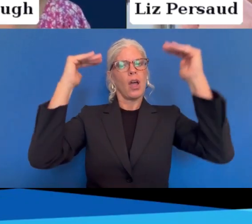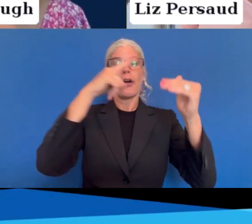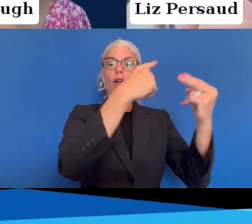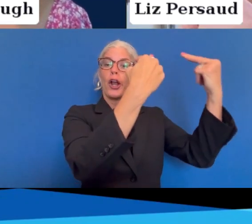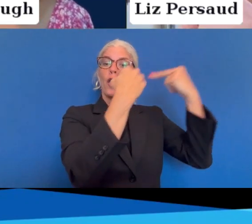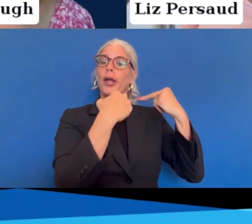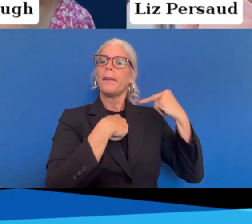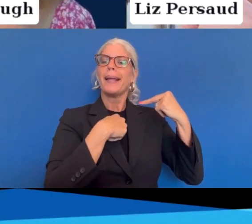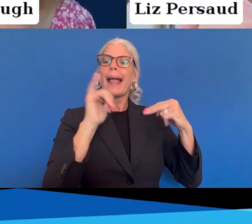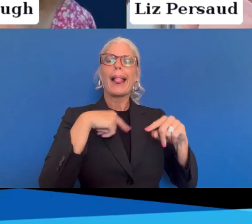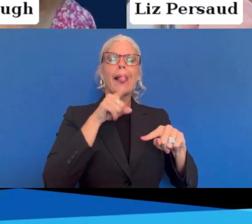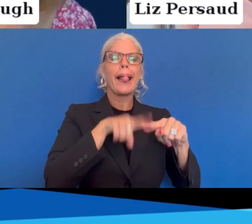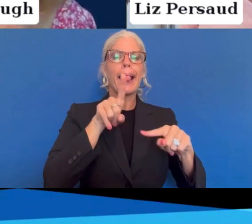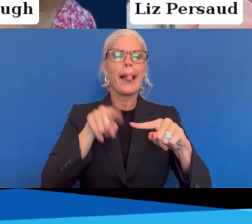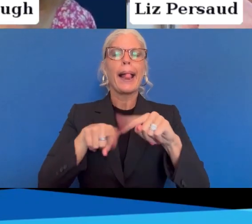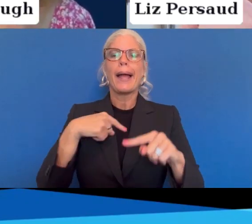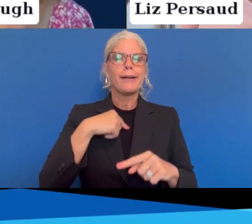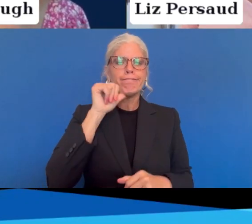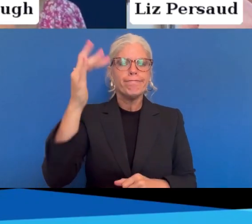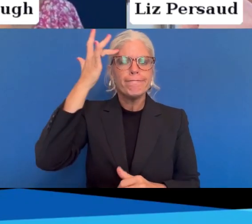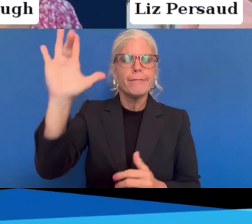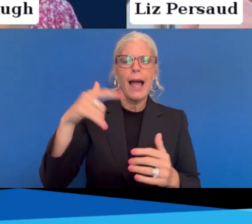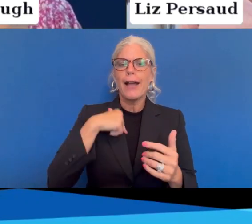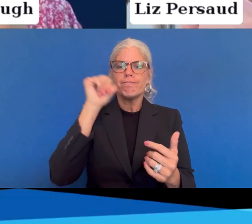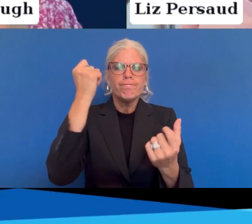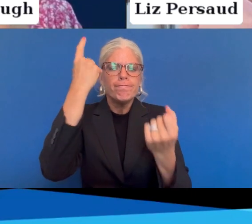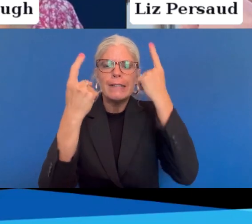of understanding and communicating. And so